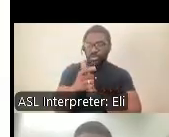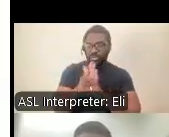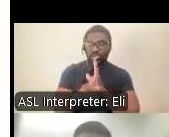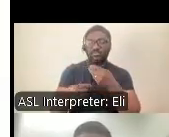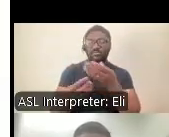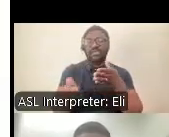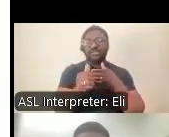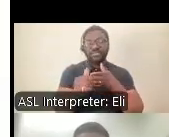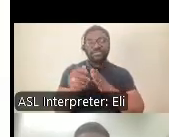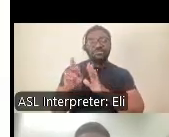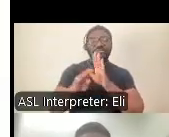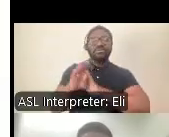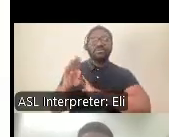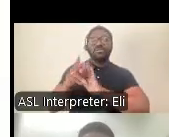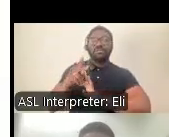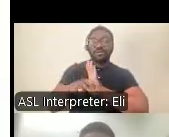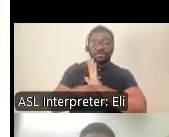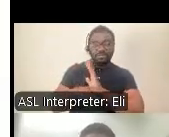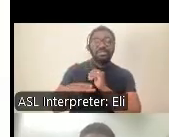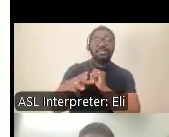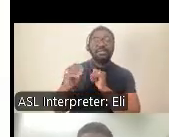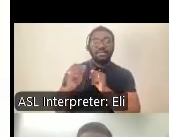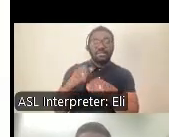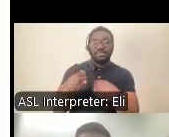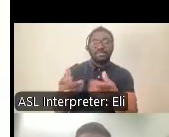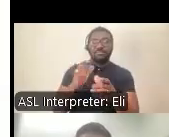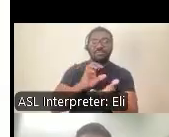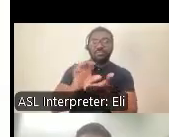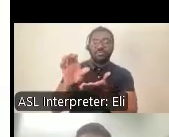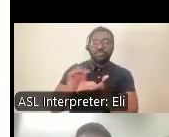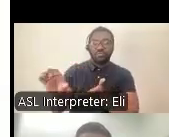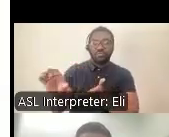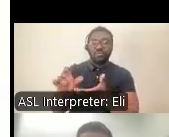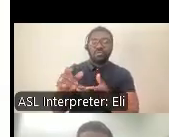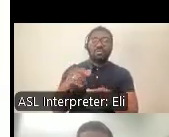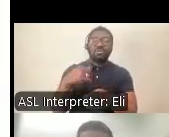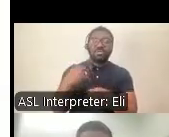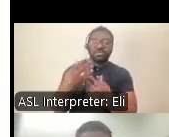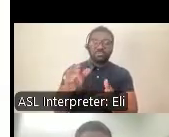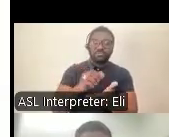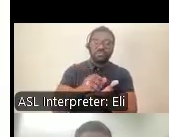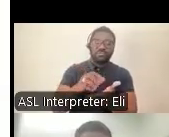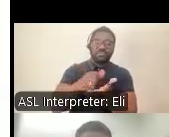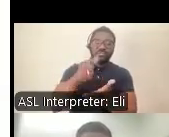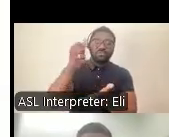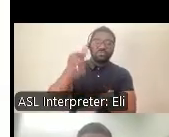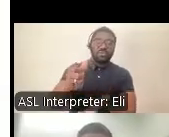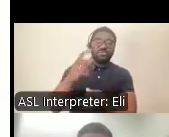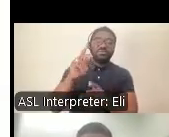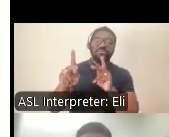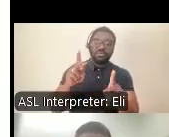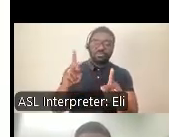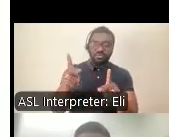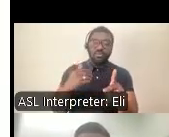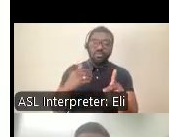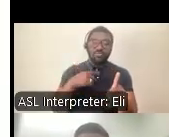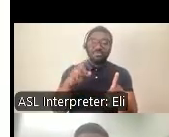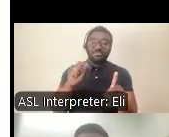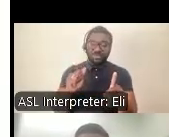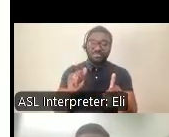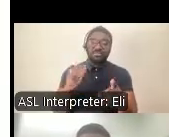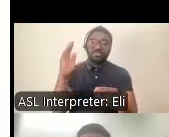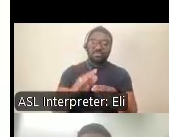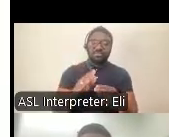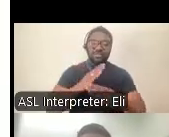policy initiatives, and award grants furthering the objective of eliminating barriers to the training and employment of people with disabilities. ODEP develops and promotes